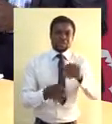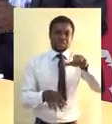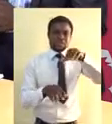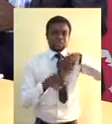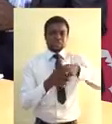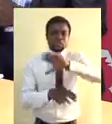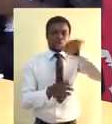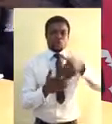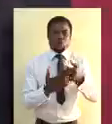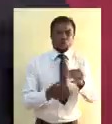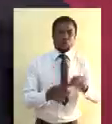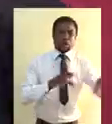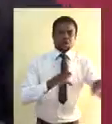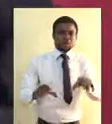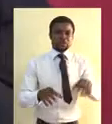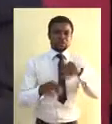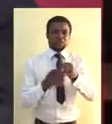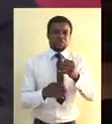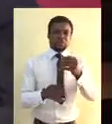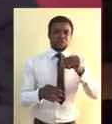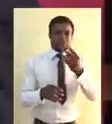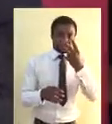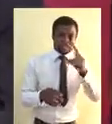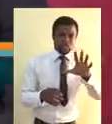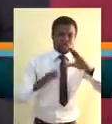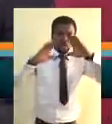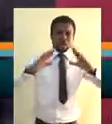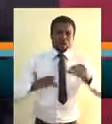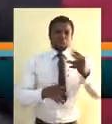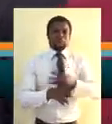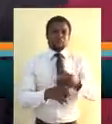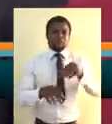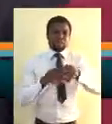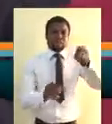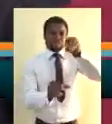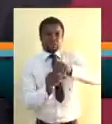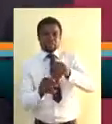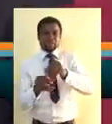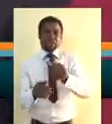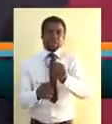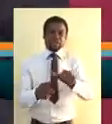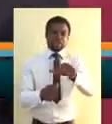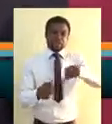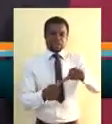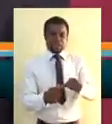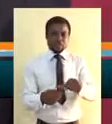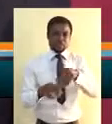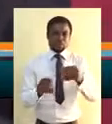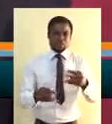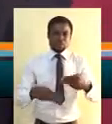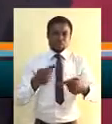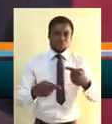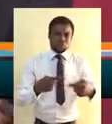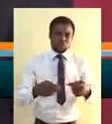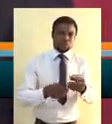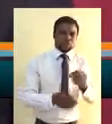of our activities. If you look in your house, every day, mathematics is involved in our daily activities. You go to the market. Buying and selling.